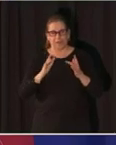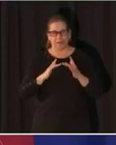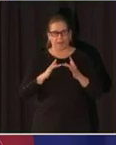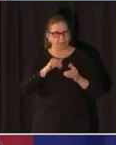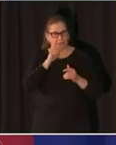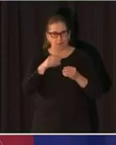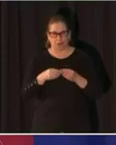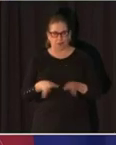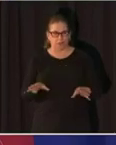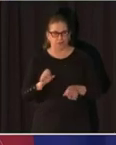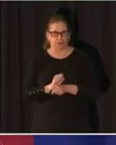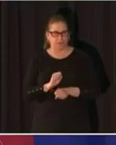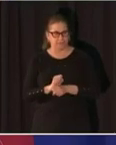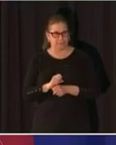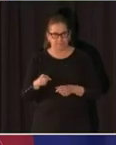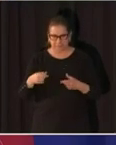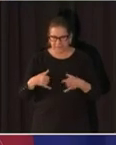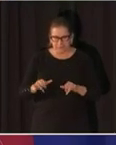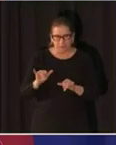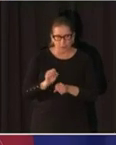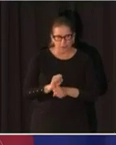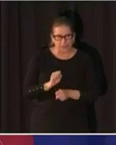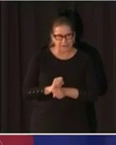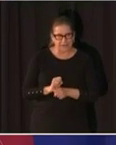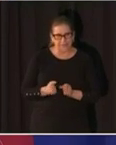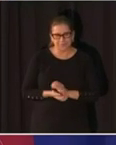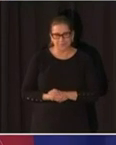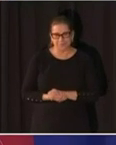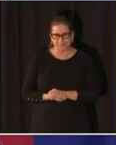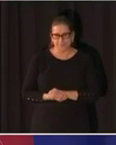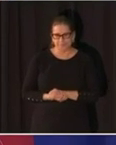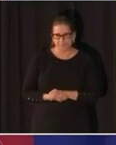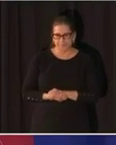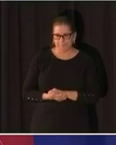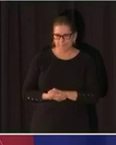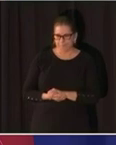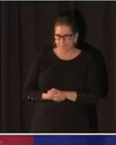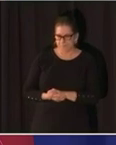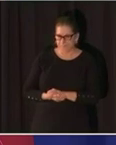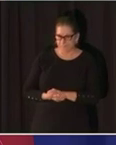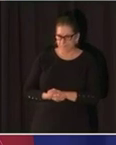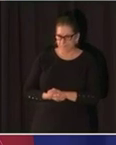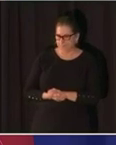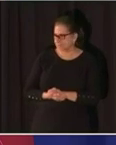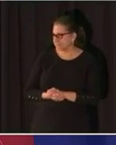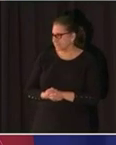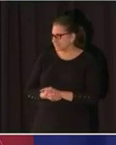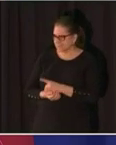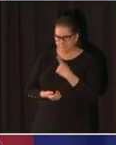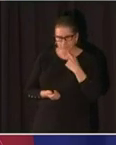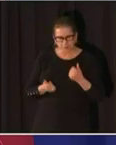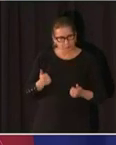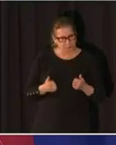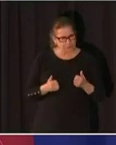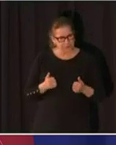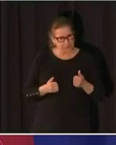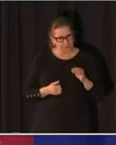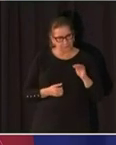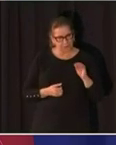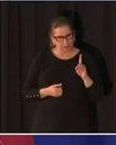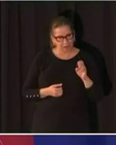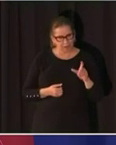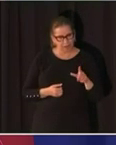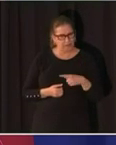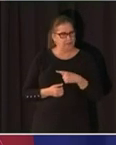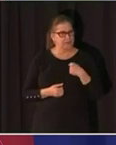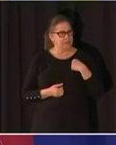Mayor, we have 2 questions. Okay, the first part of your question was about which models and. Yeah, and I can't necessarily point to another one, but DC's